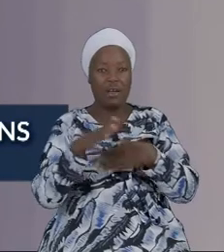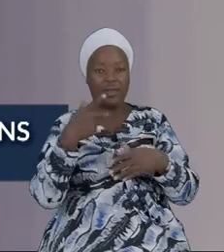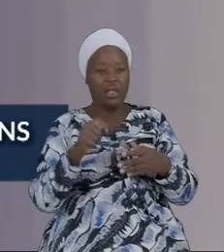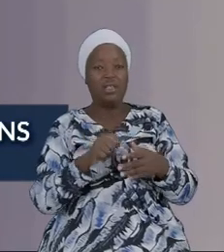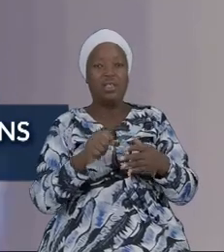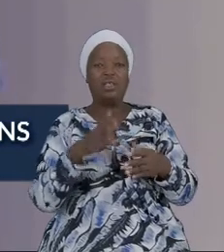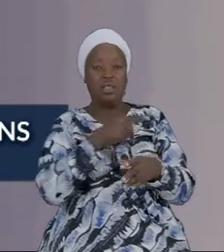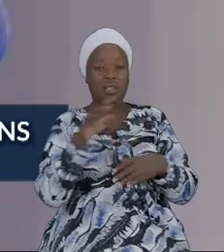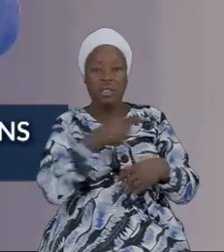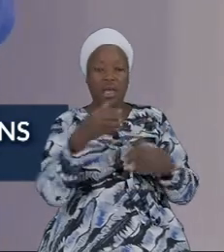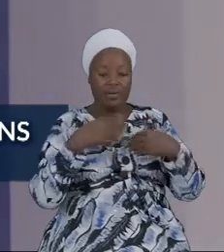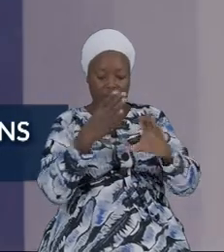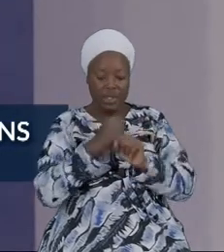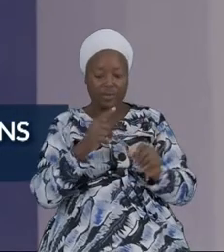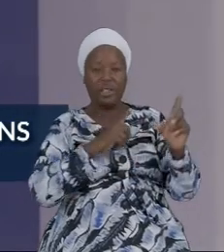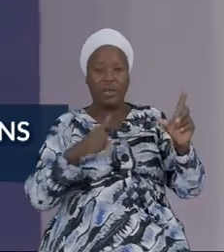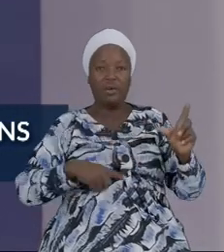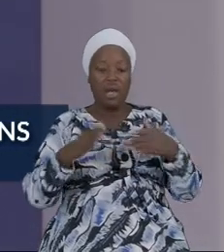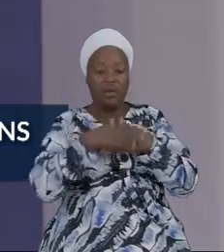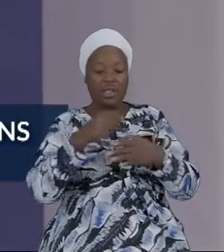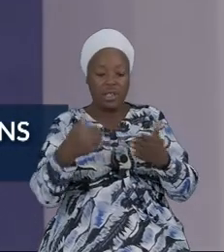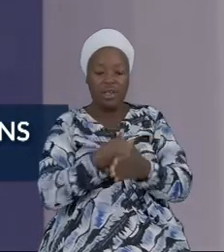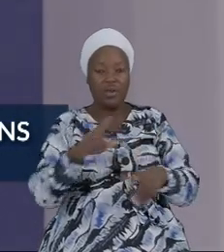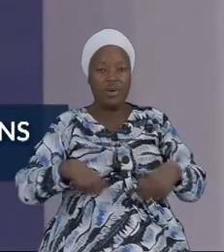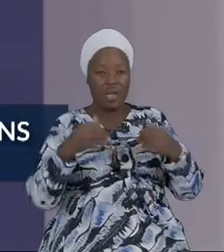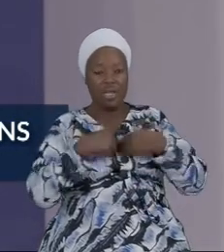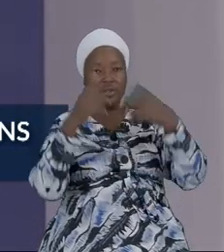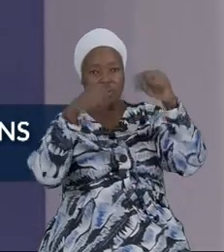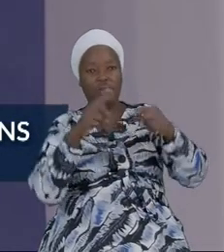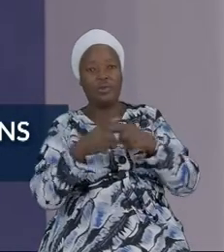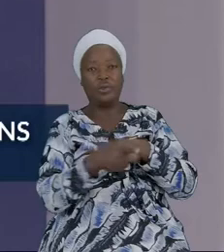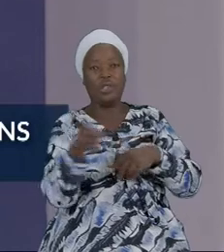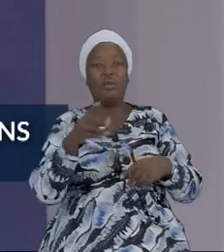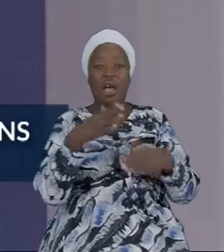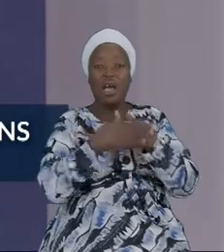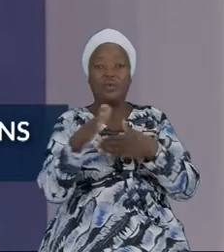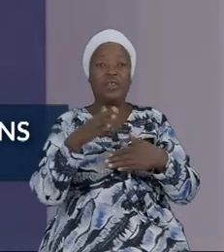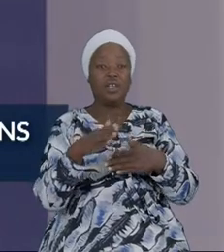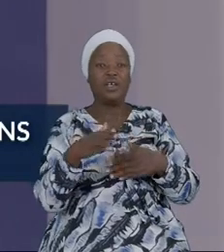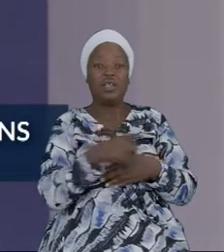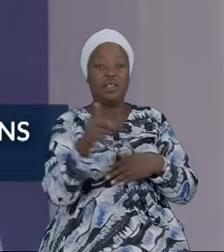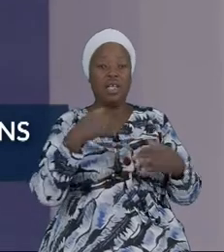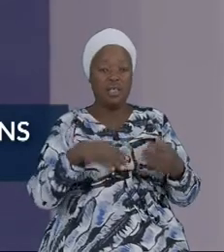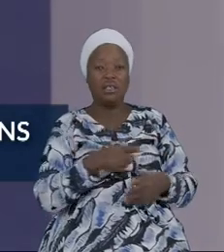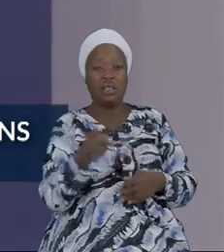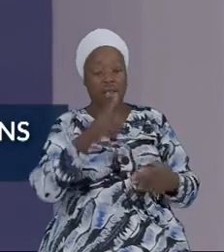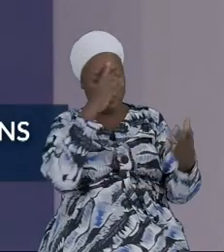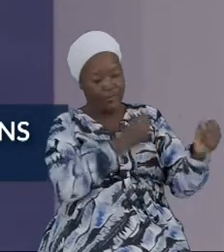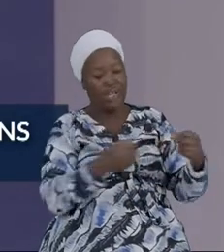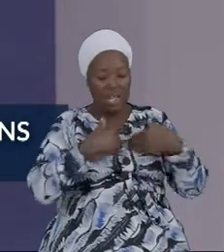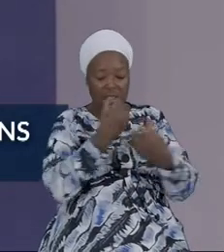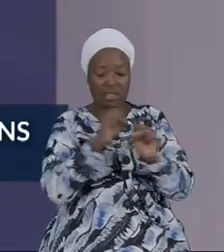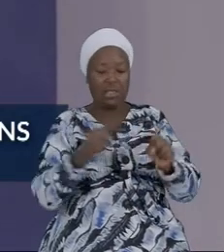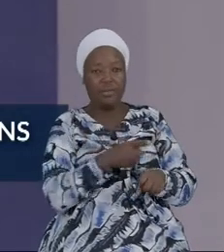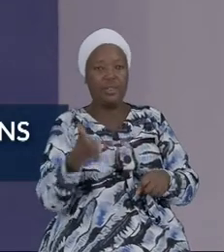had received the Lord, after the new life had come to them, after their faith had saved them,